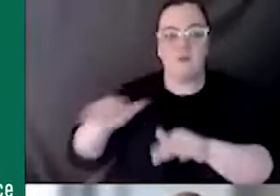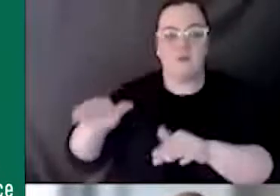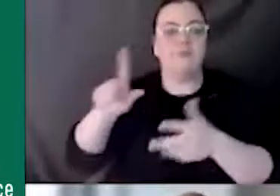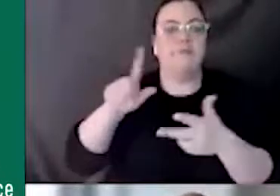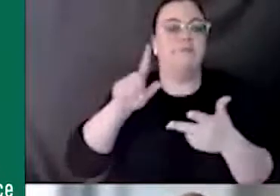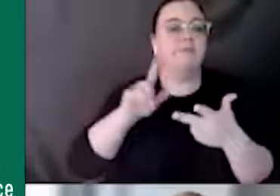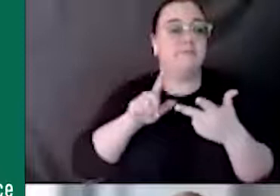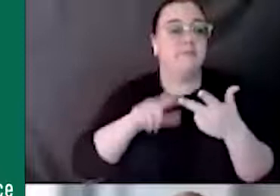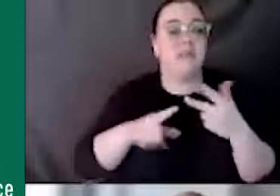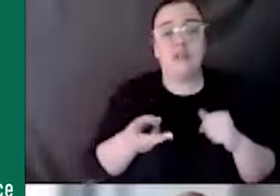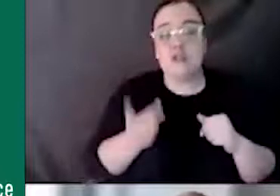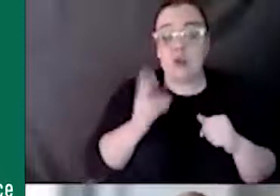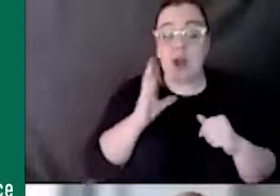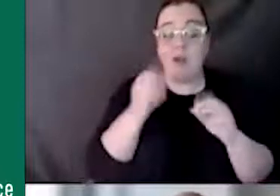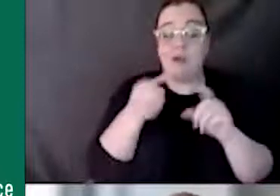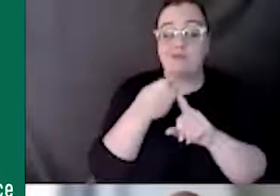Two that I'll talk about in a second